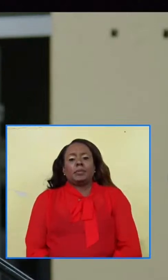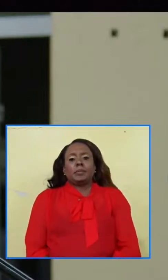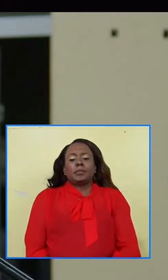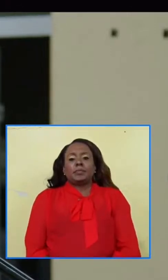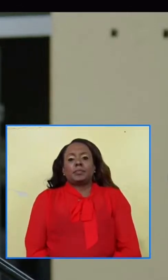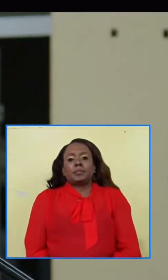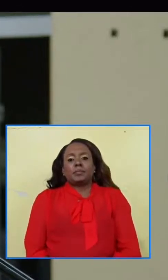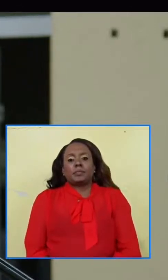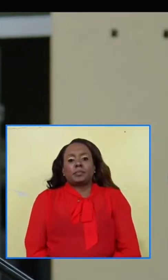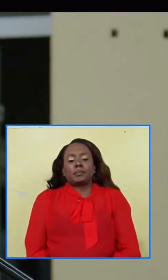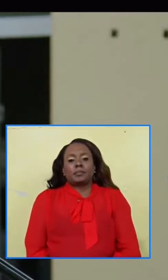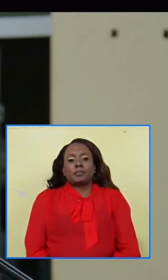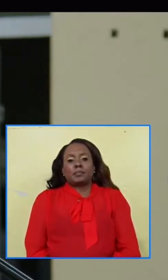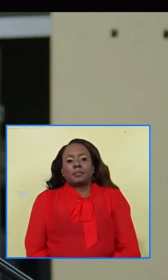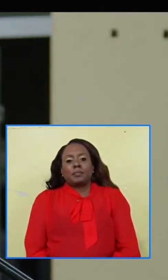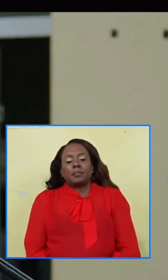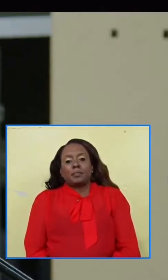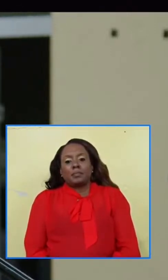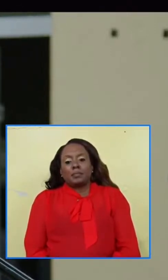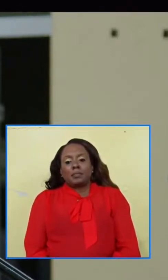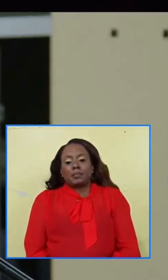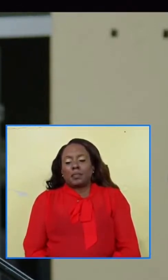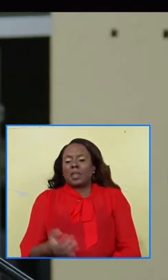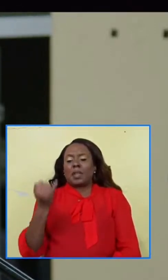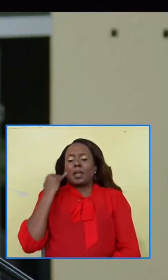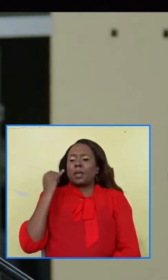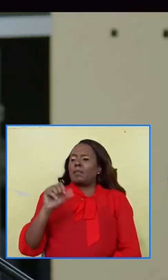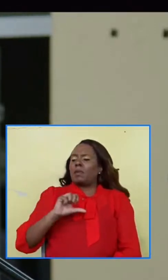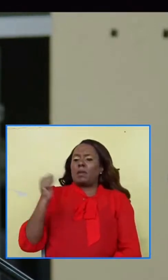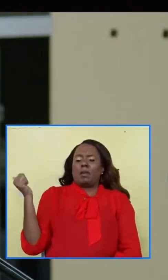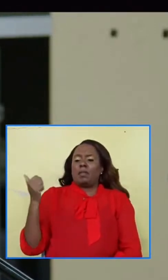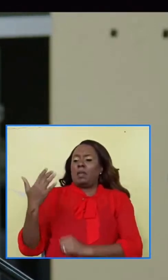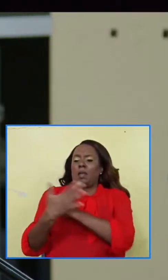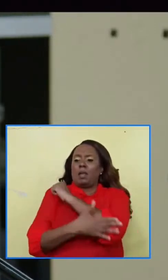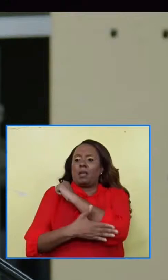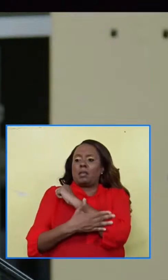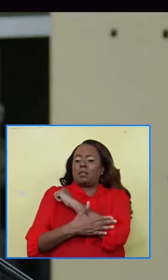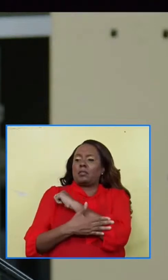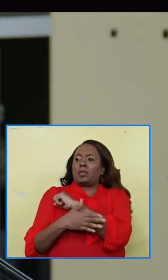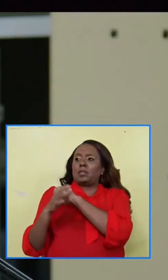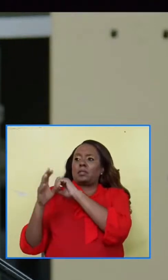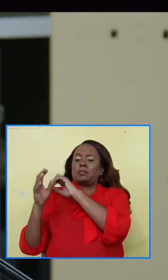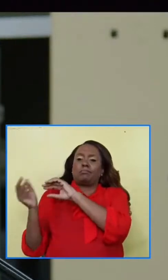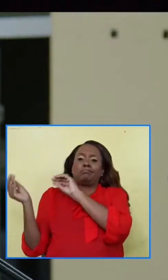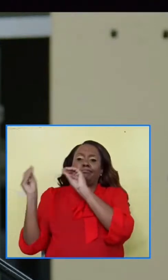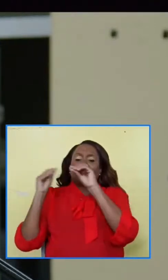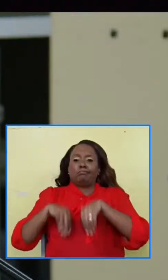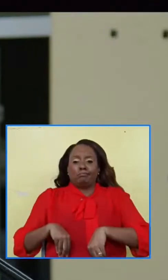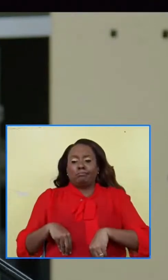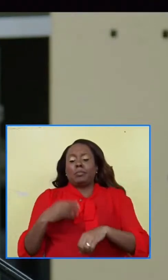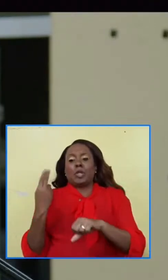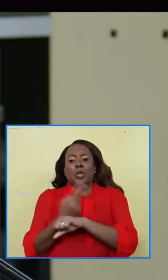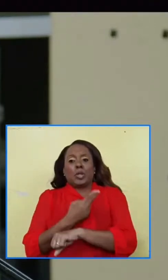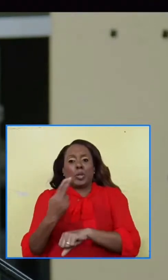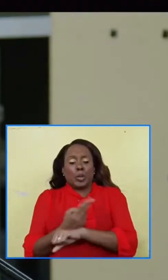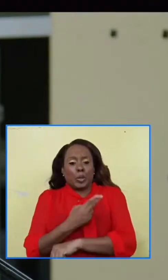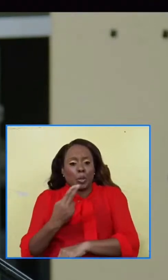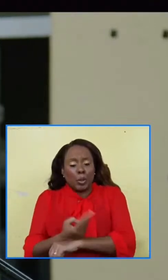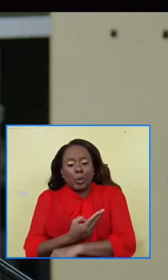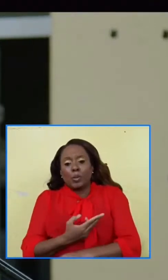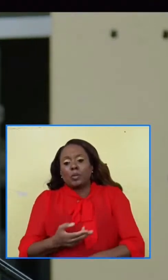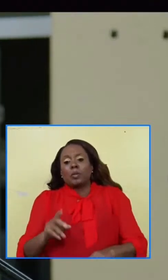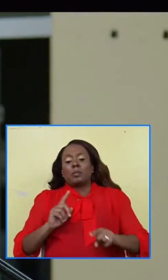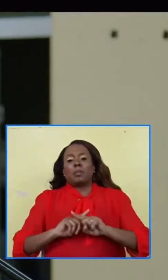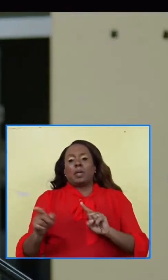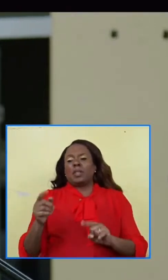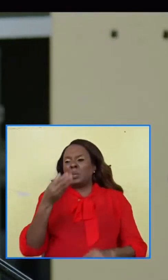alternative energy to be taken over by overseas entities and private entities that do not have the people